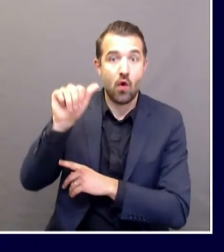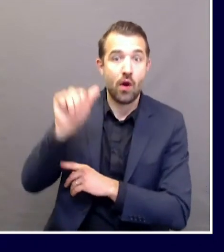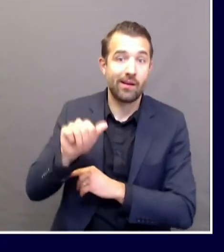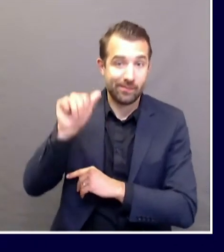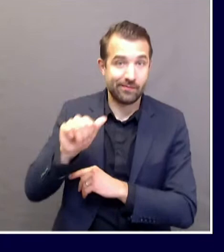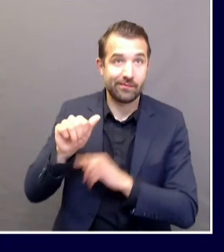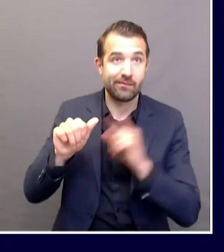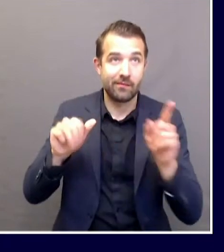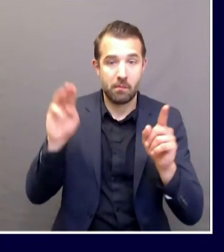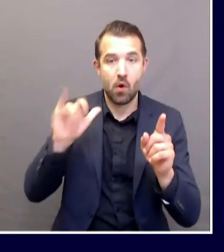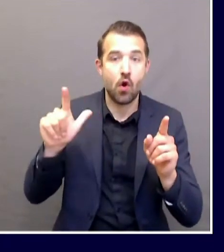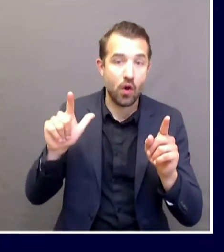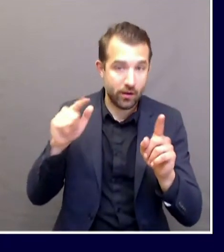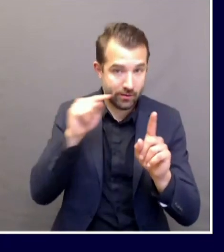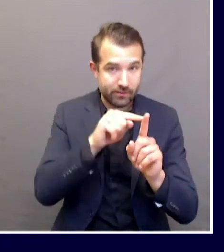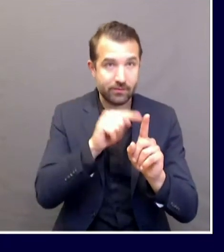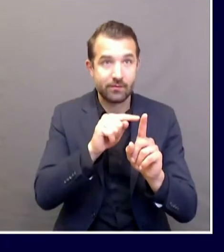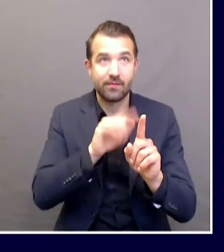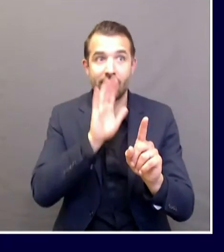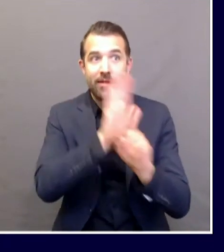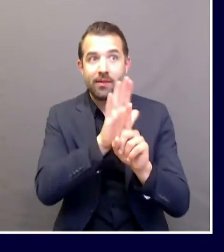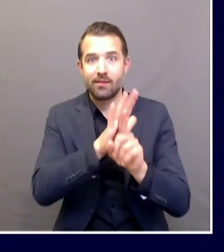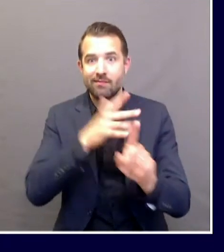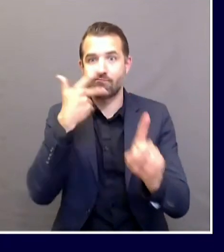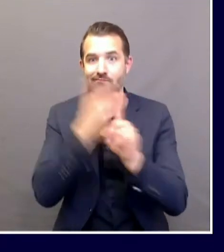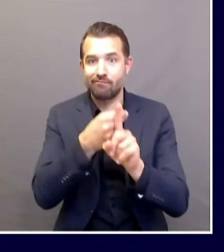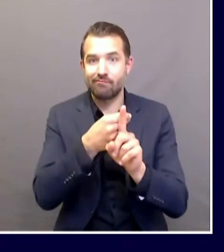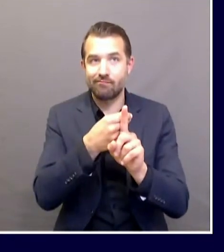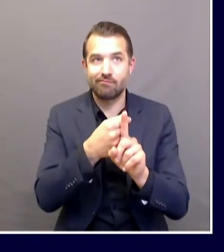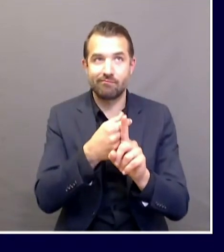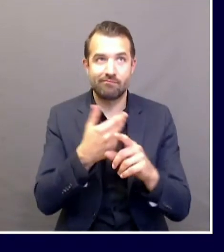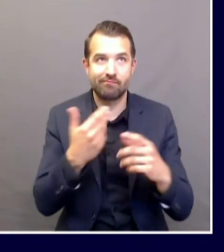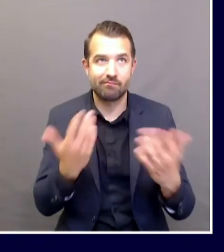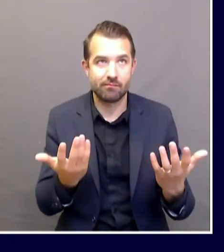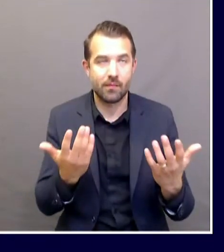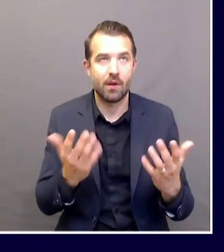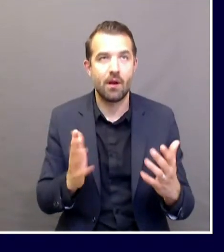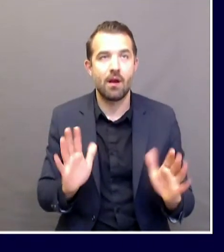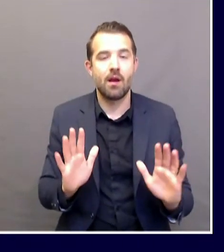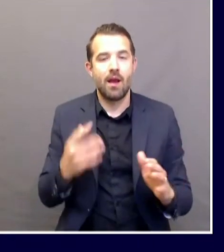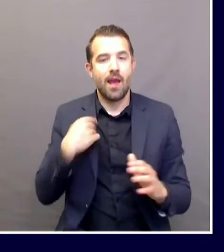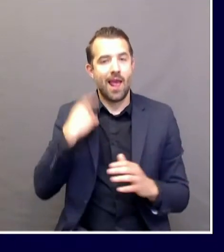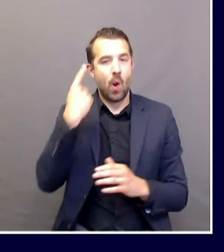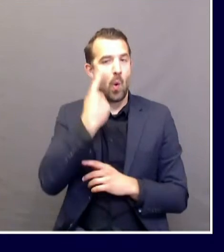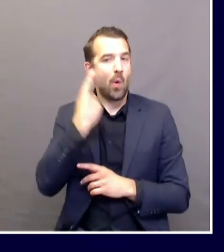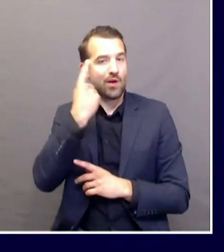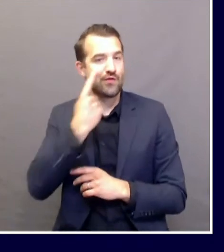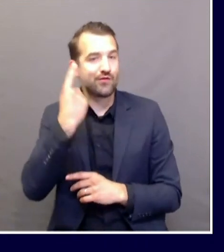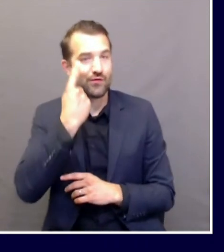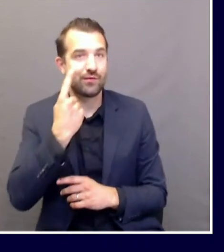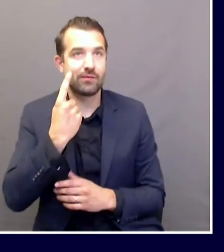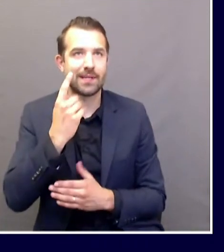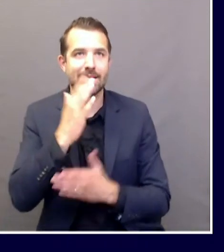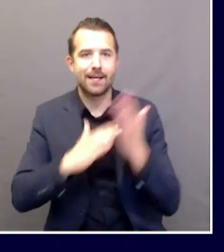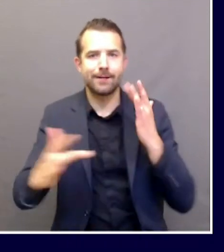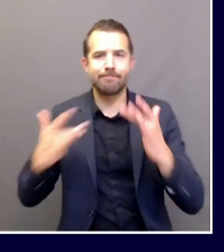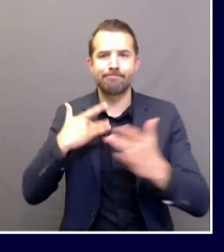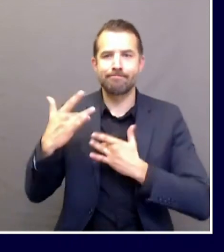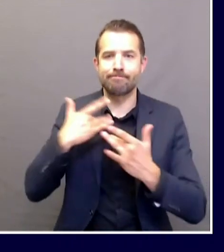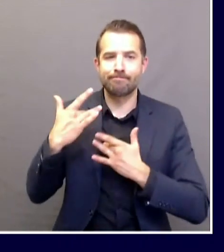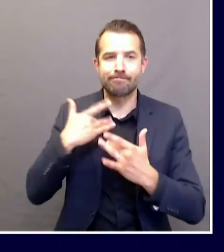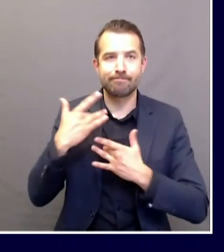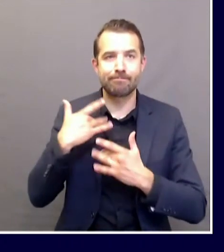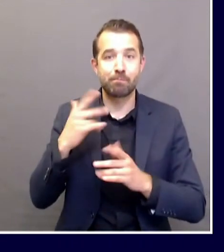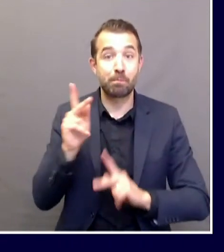whether there are concerns around confidence around the vaccine. And as you say, that would be the demand side of the